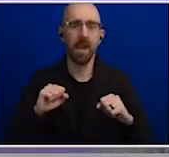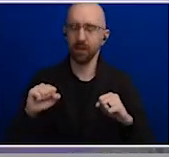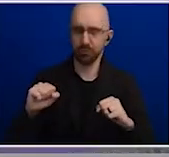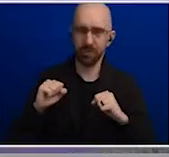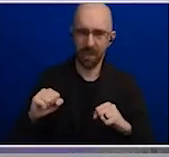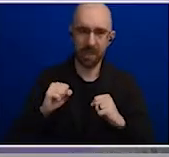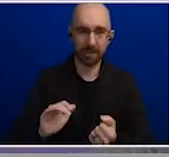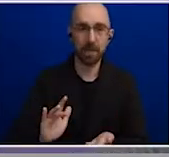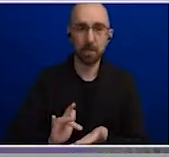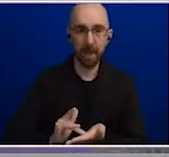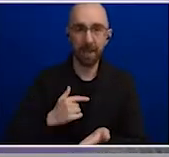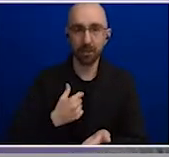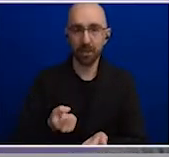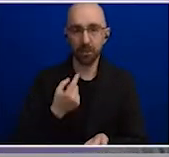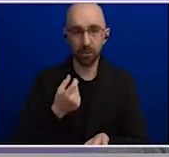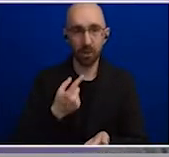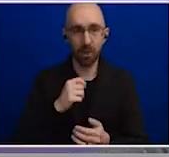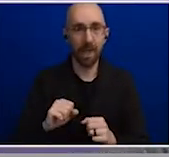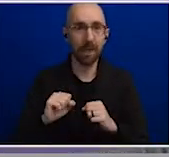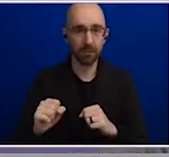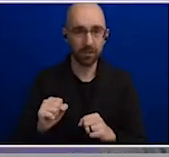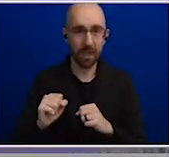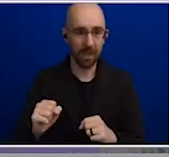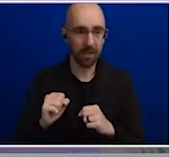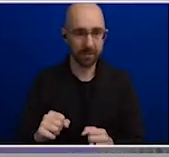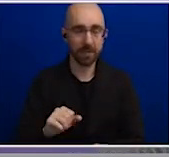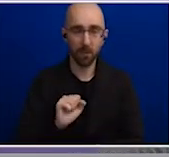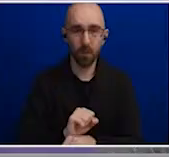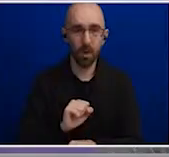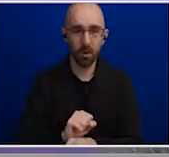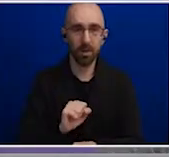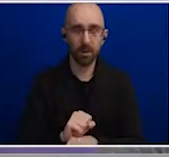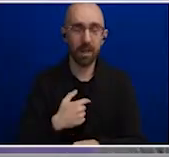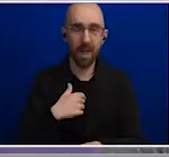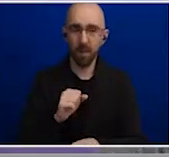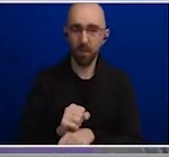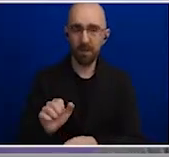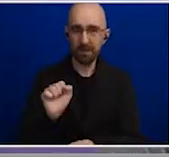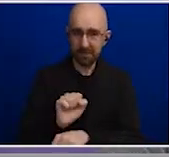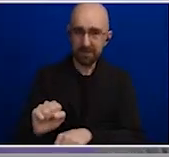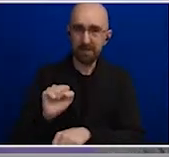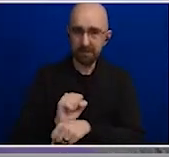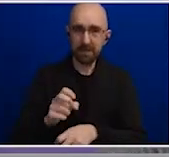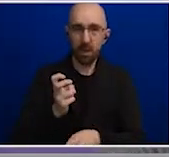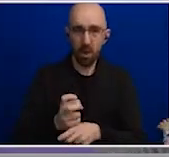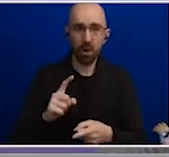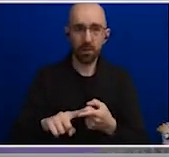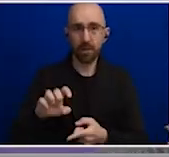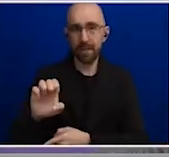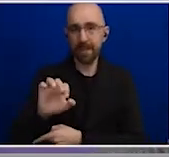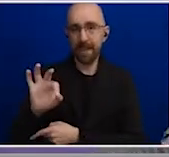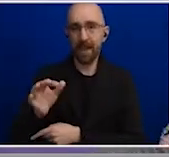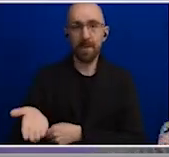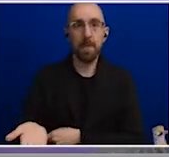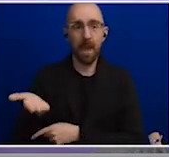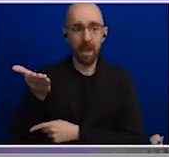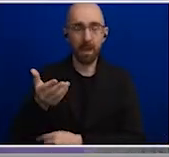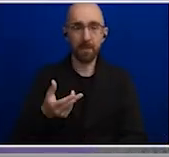took and exercise, it worked. I worked really hard to get my EF back up, the ejection fraction, back